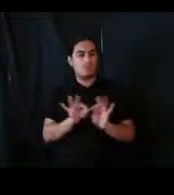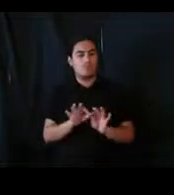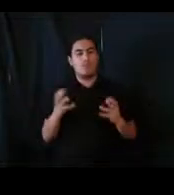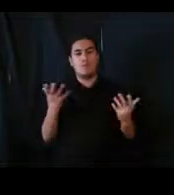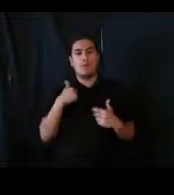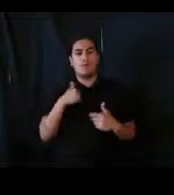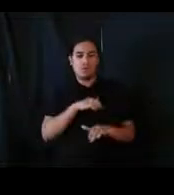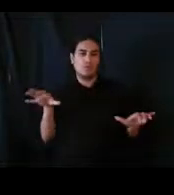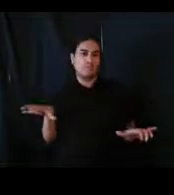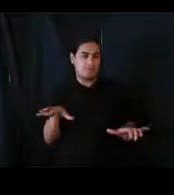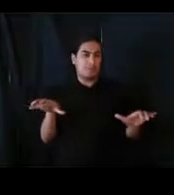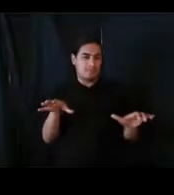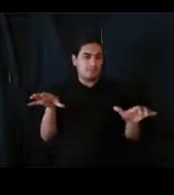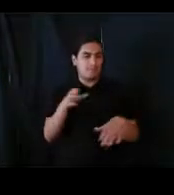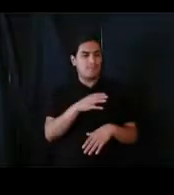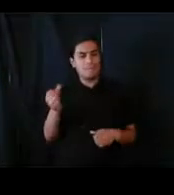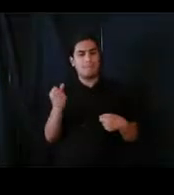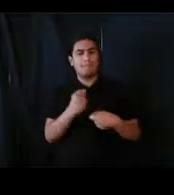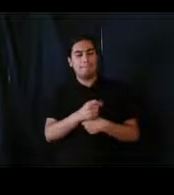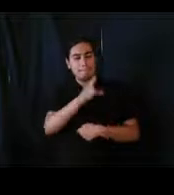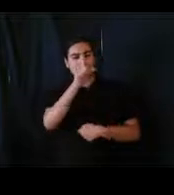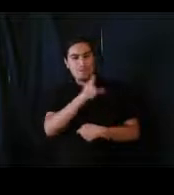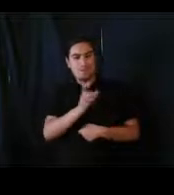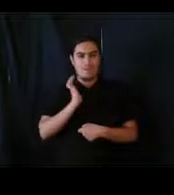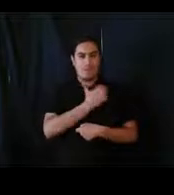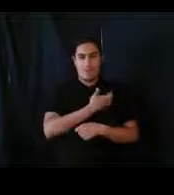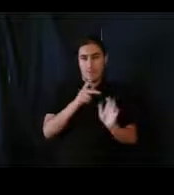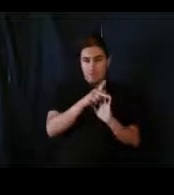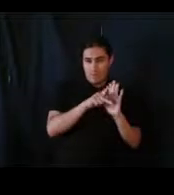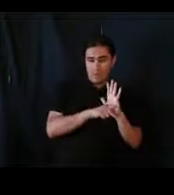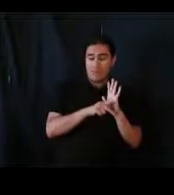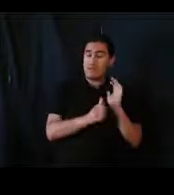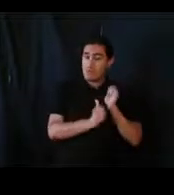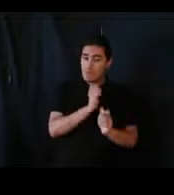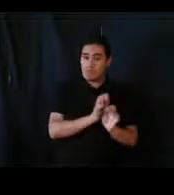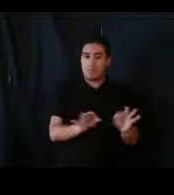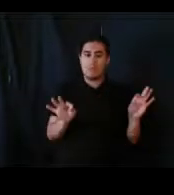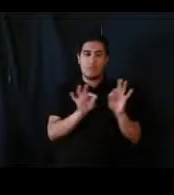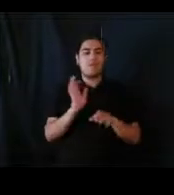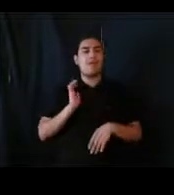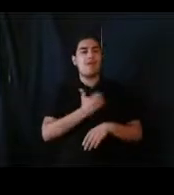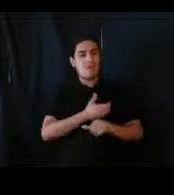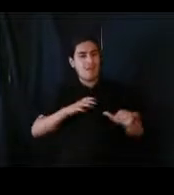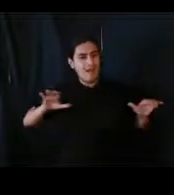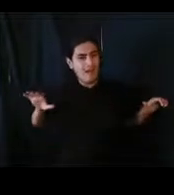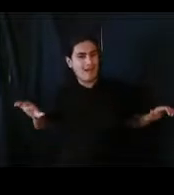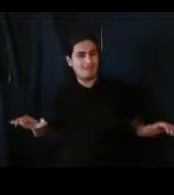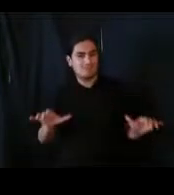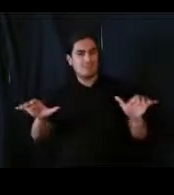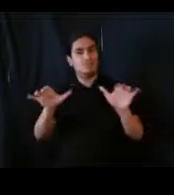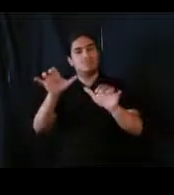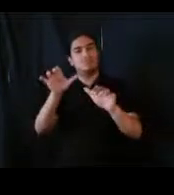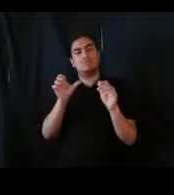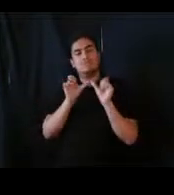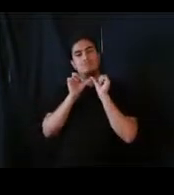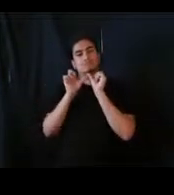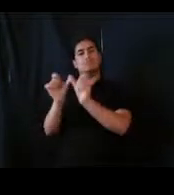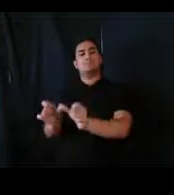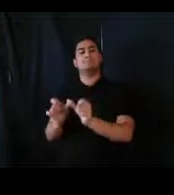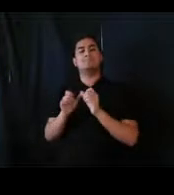doing and and making sure that our policies and more important are actions are are going forward